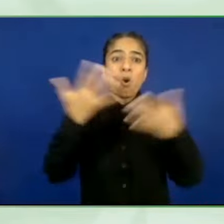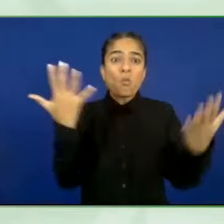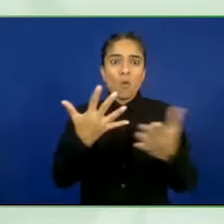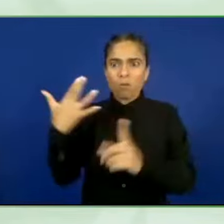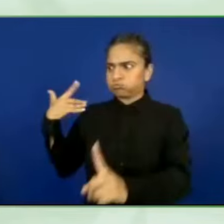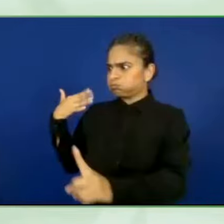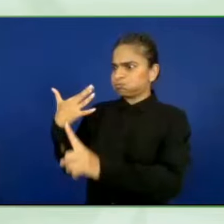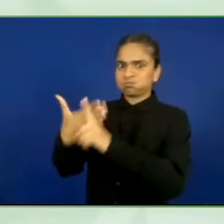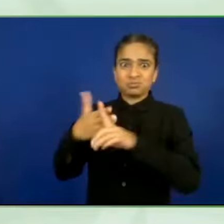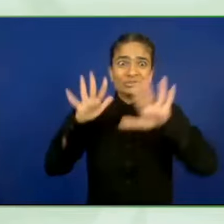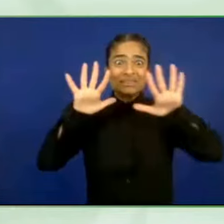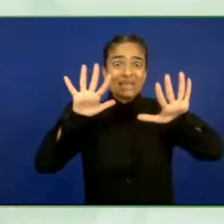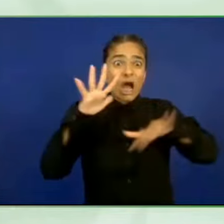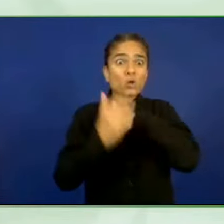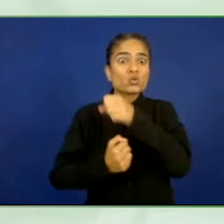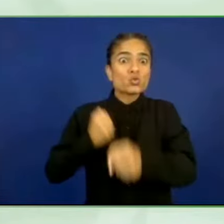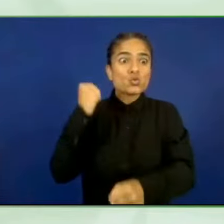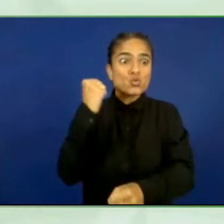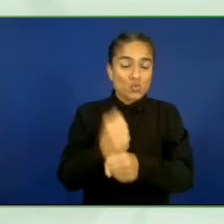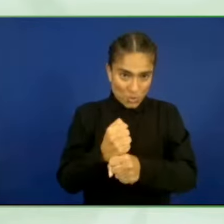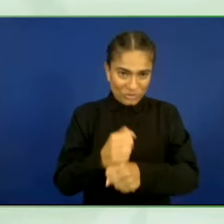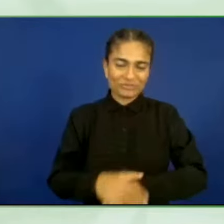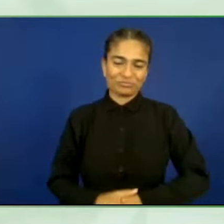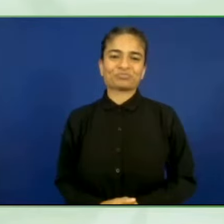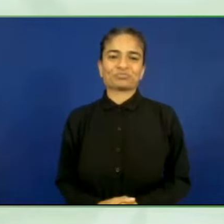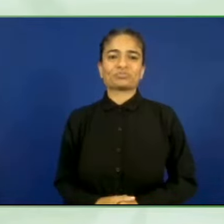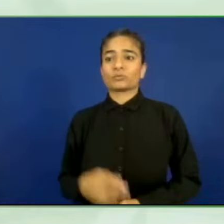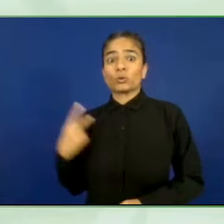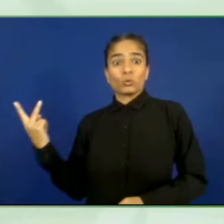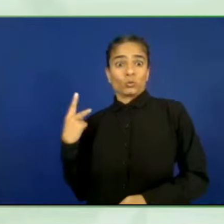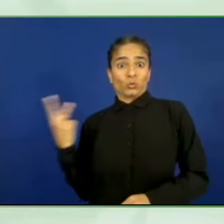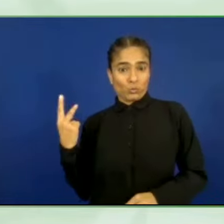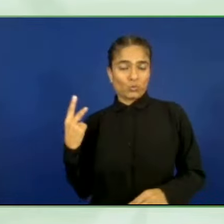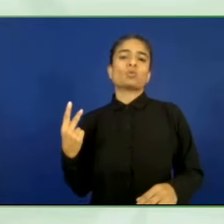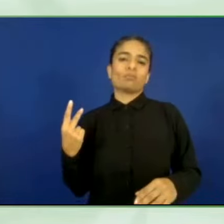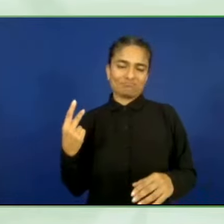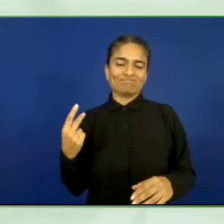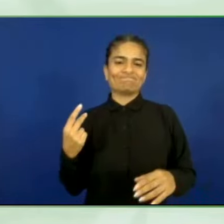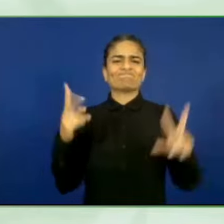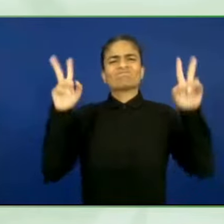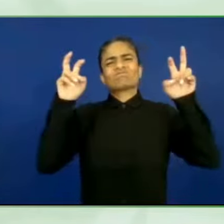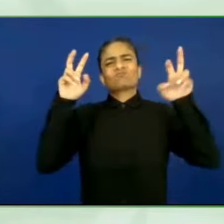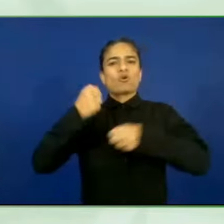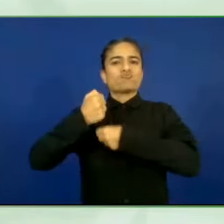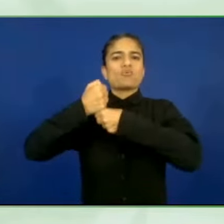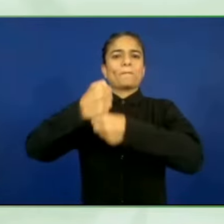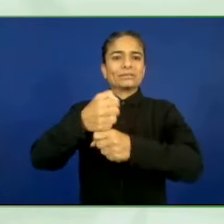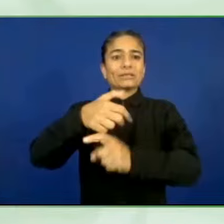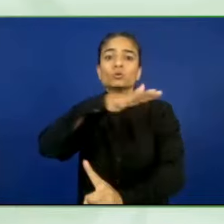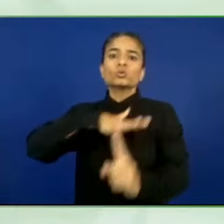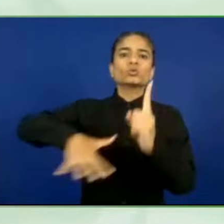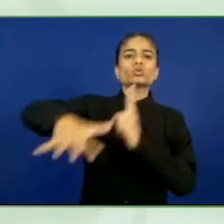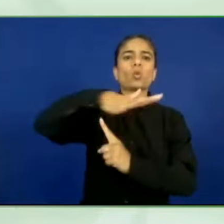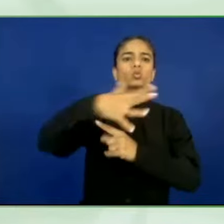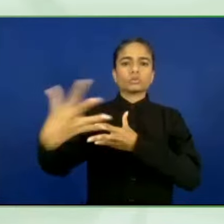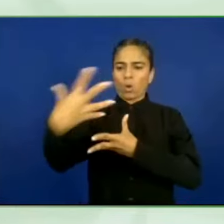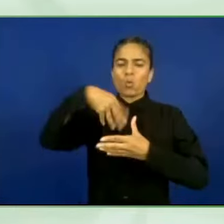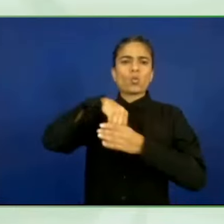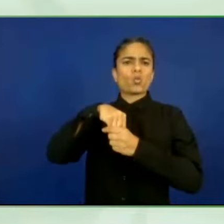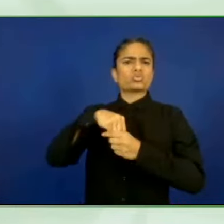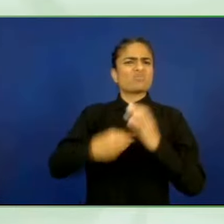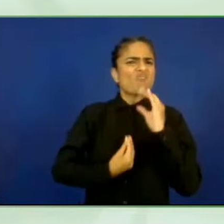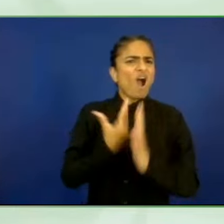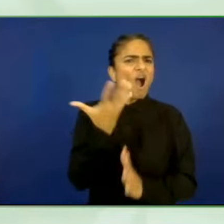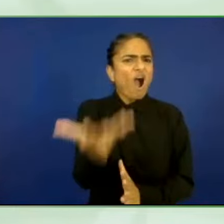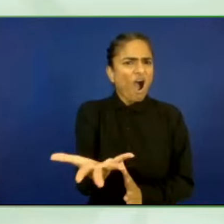This year we're representing Suisha Inclusive Arts from Horizons in Cork, Ireland, and we're